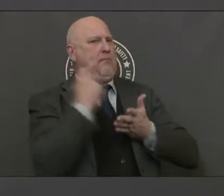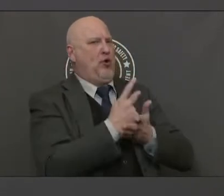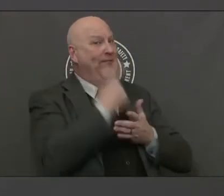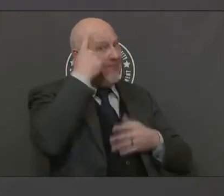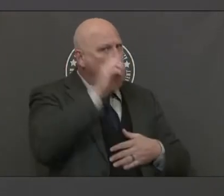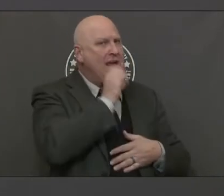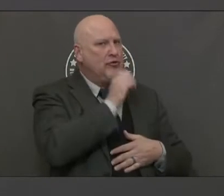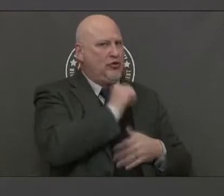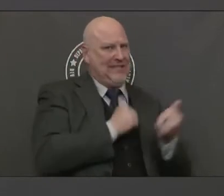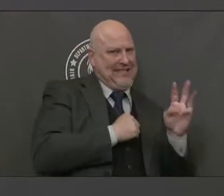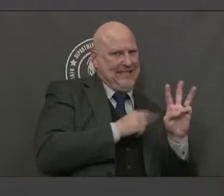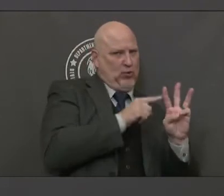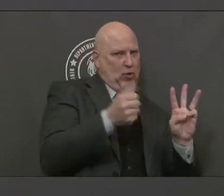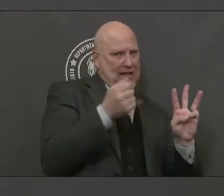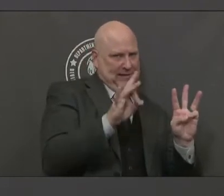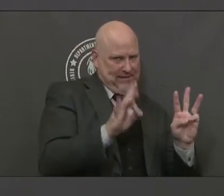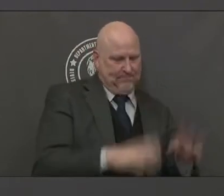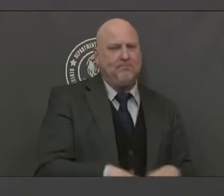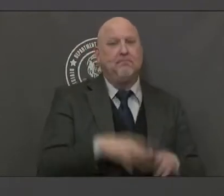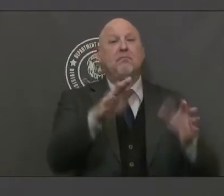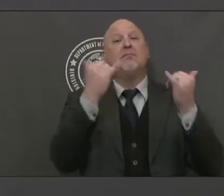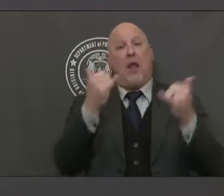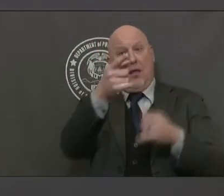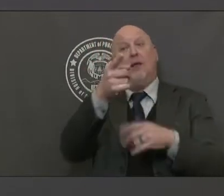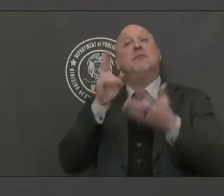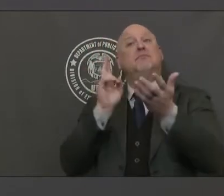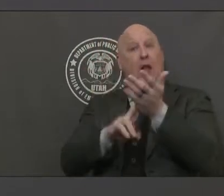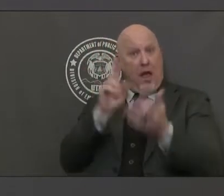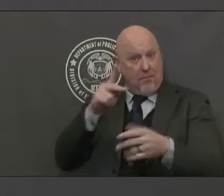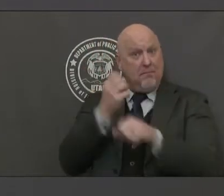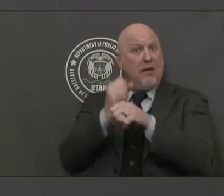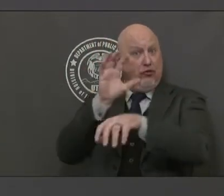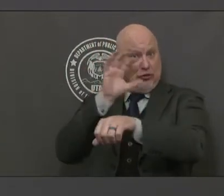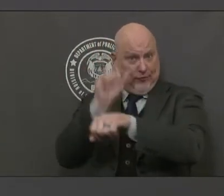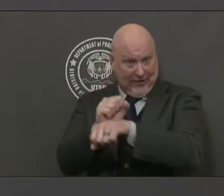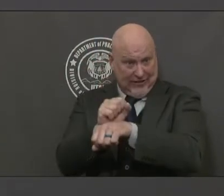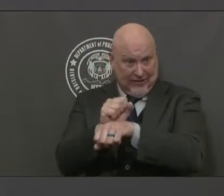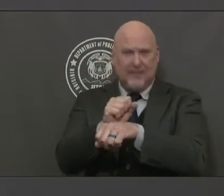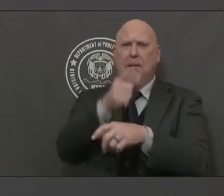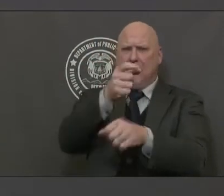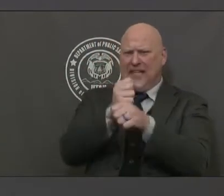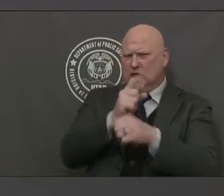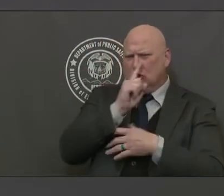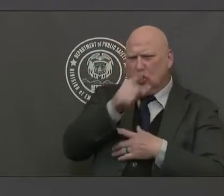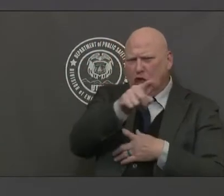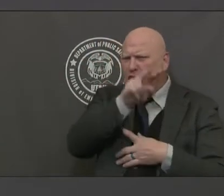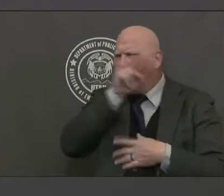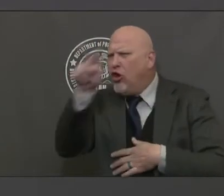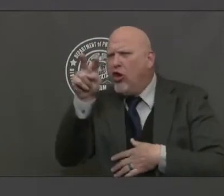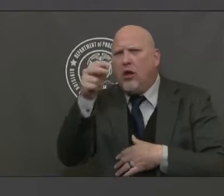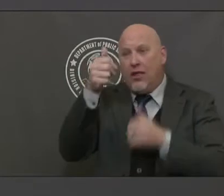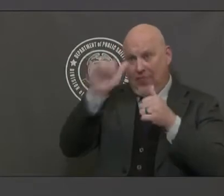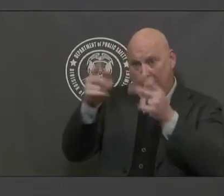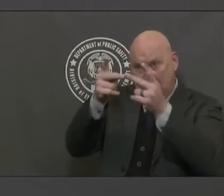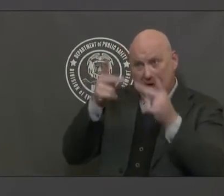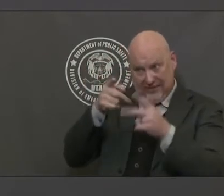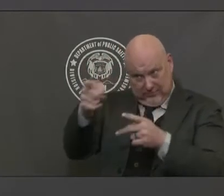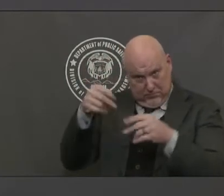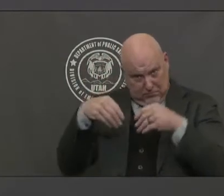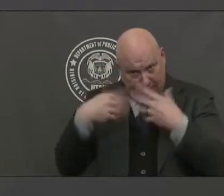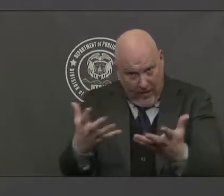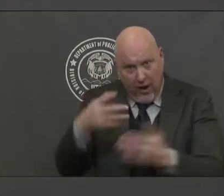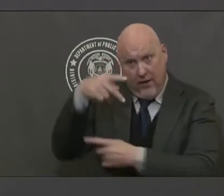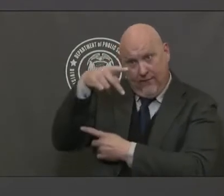shot. Now, not every location has the Pfizer vaccine available, so we will have a list of